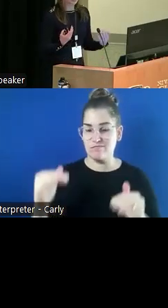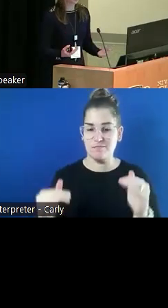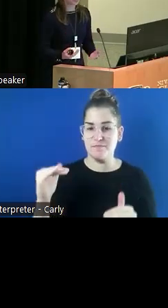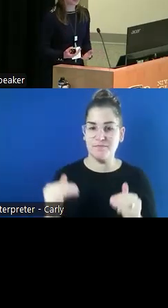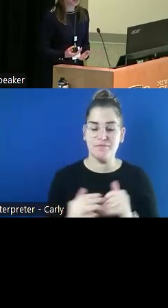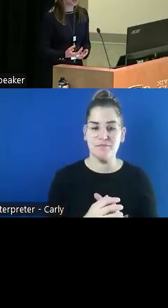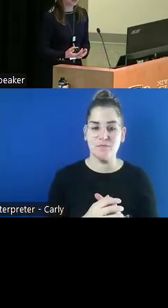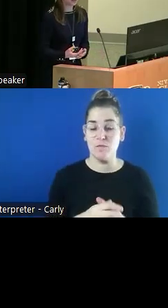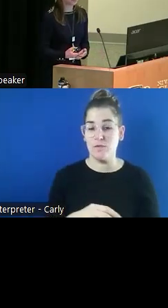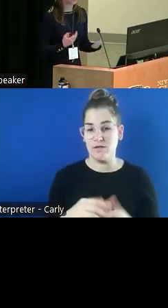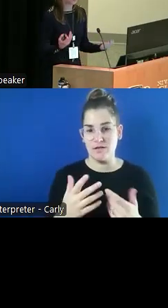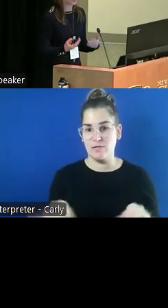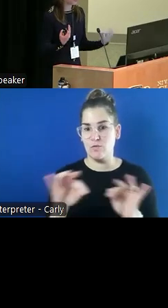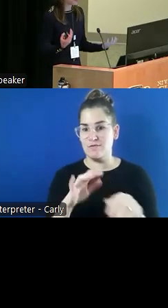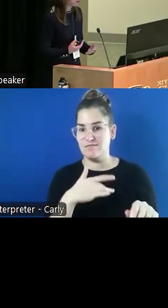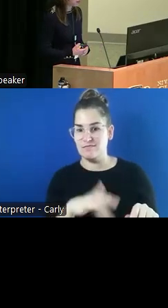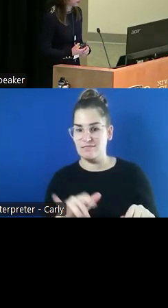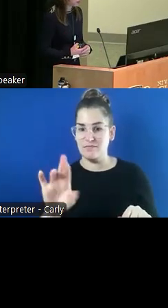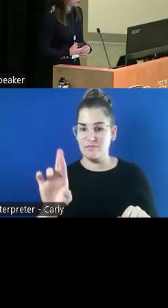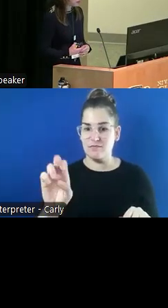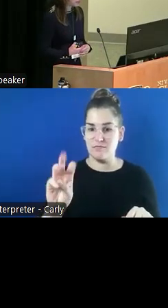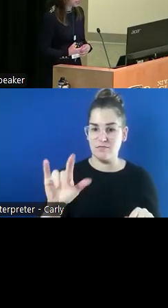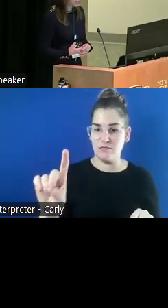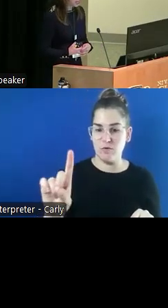being sensitive to rewards in their environment.